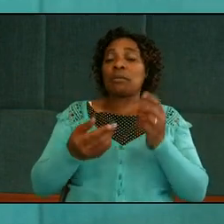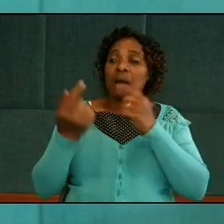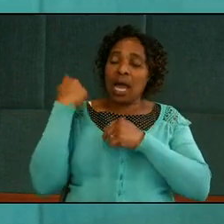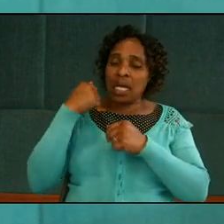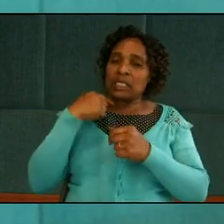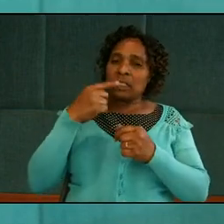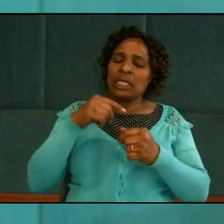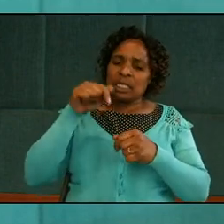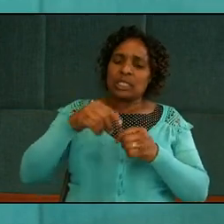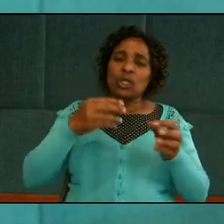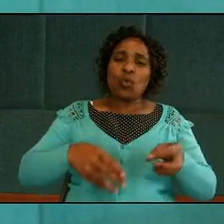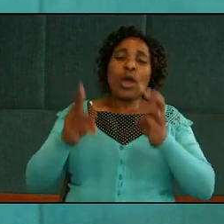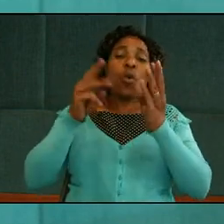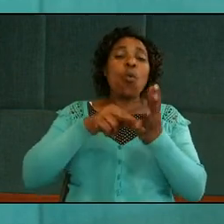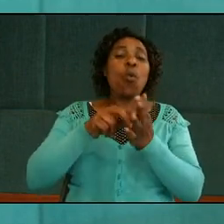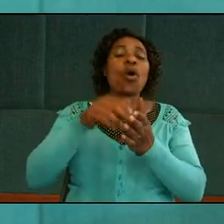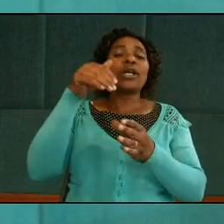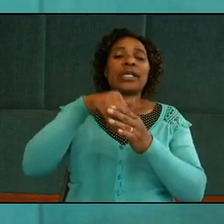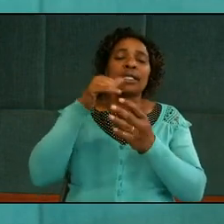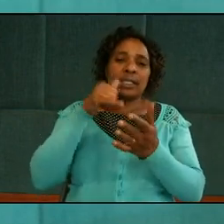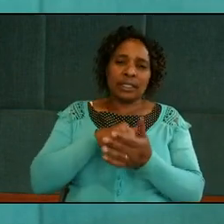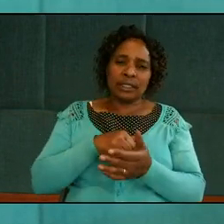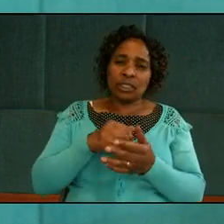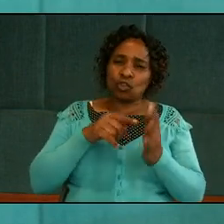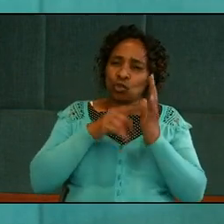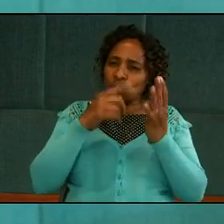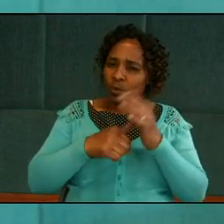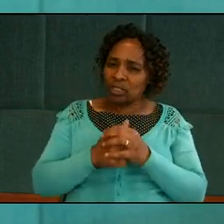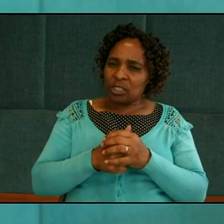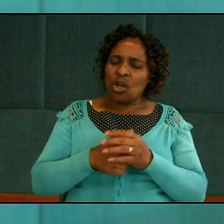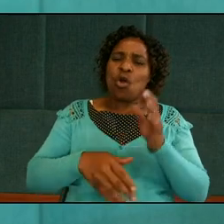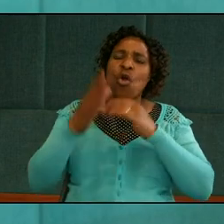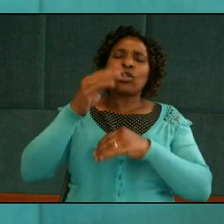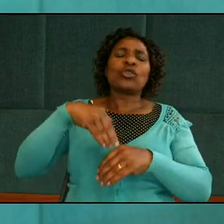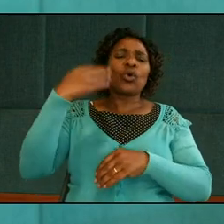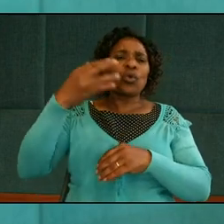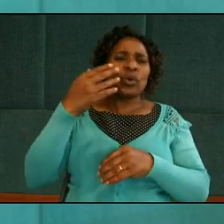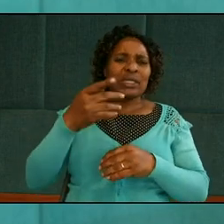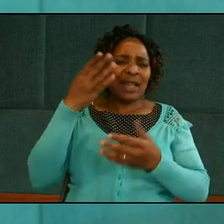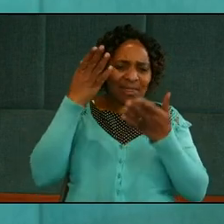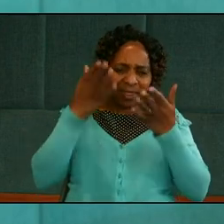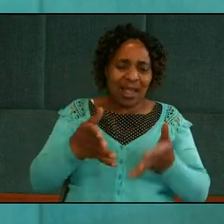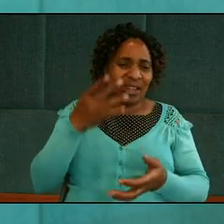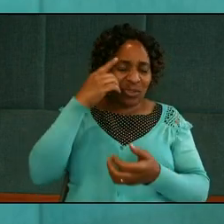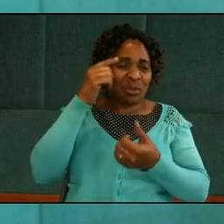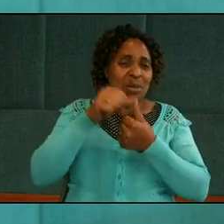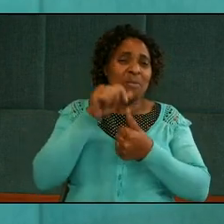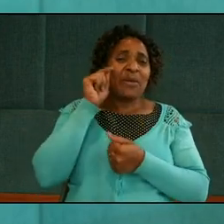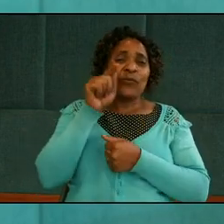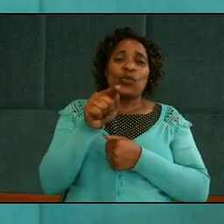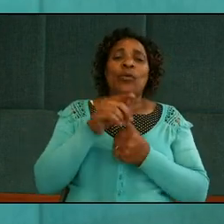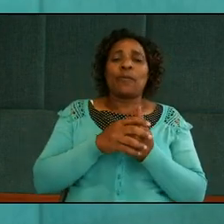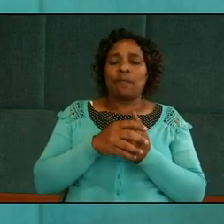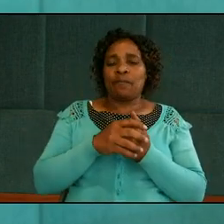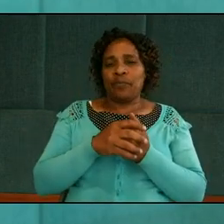it.'" Mm-hmm. It shows that God will always be there to remind you